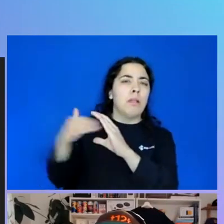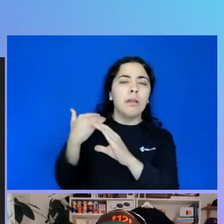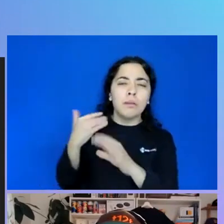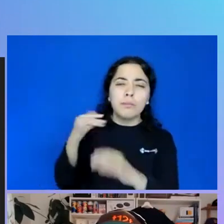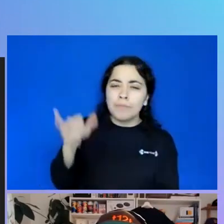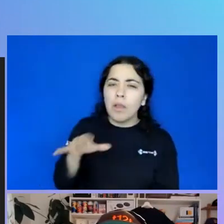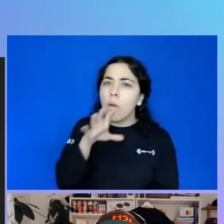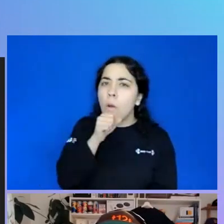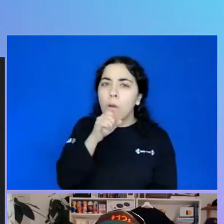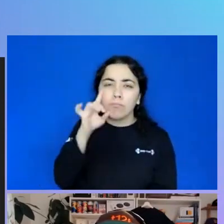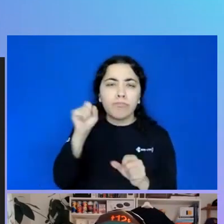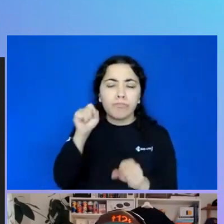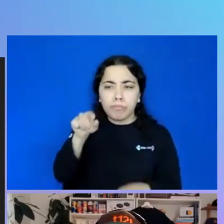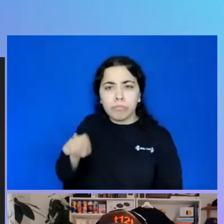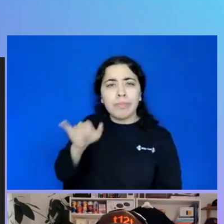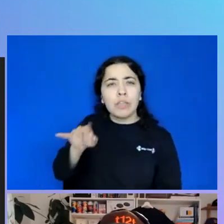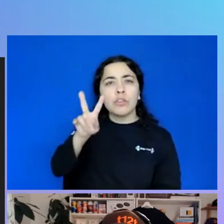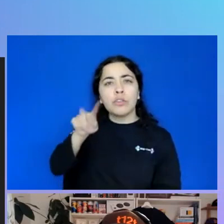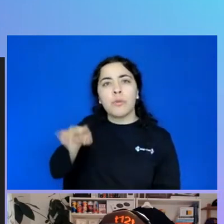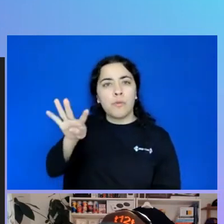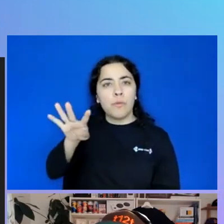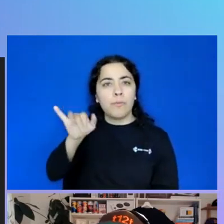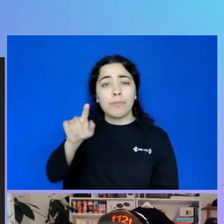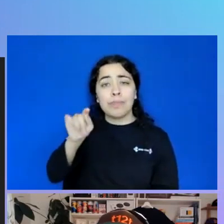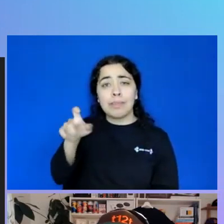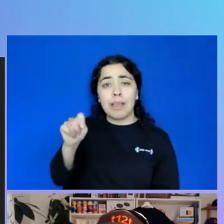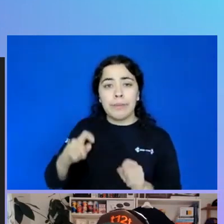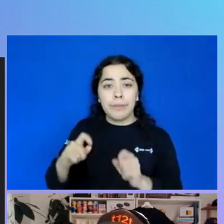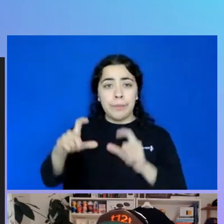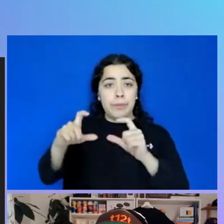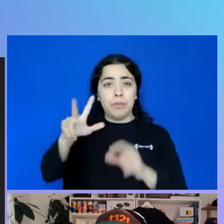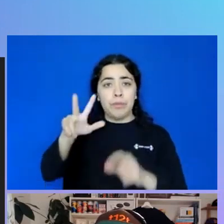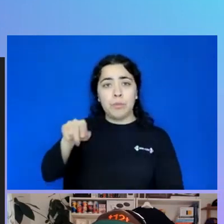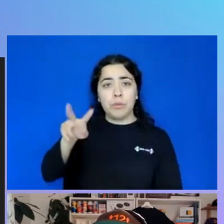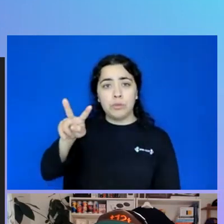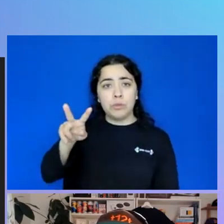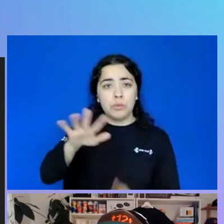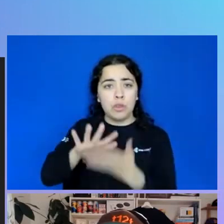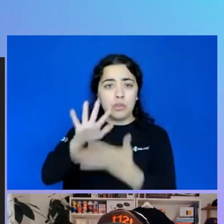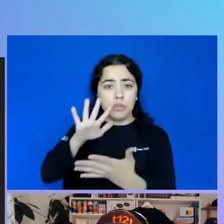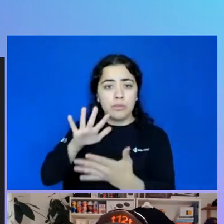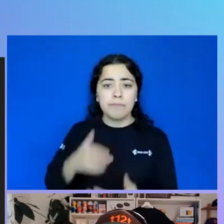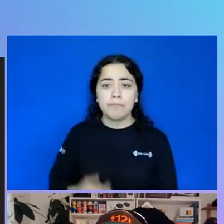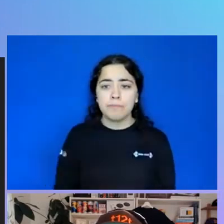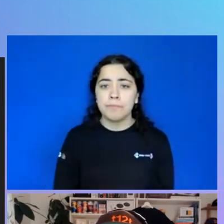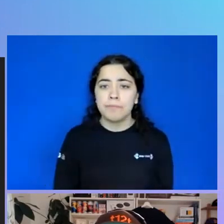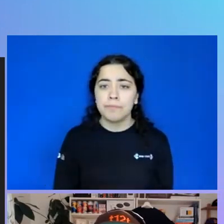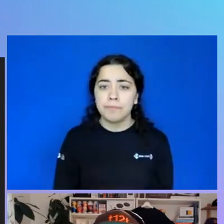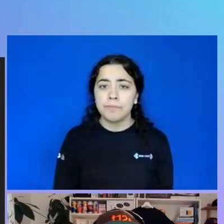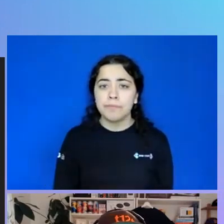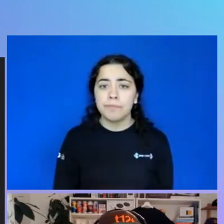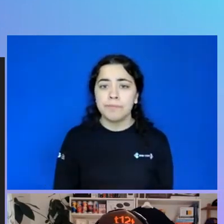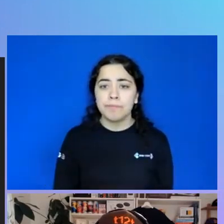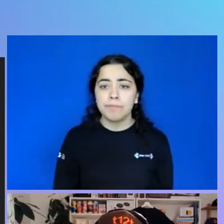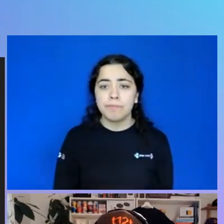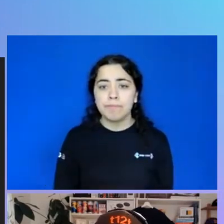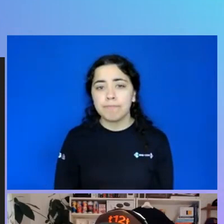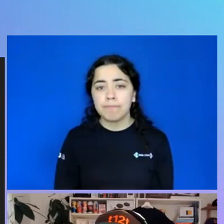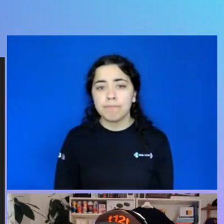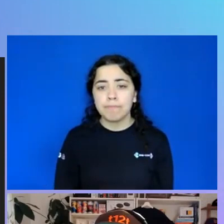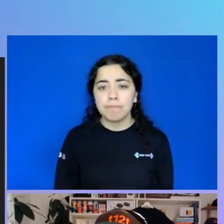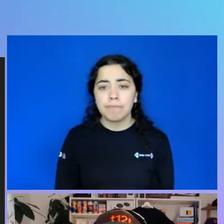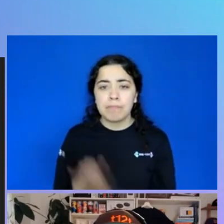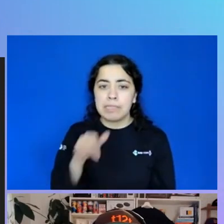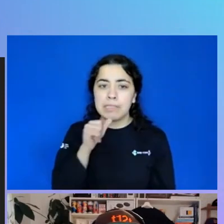is 2.4 and the text is 3.2 in contrast ratio, which is not even